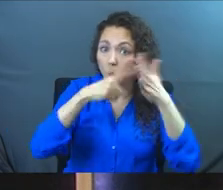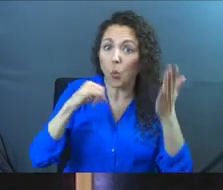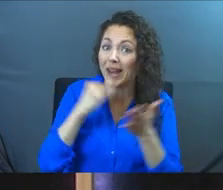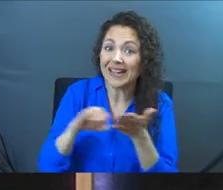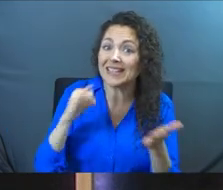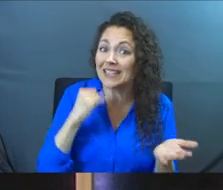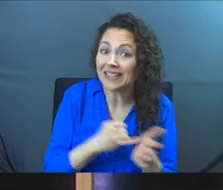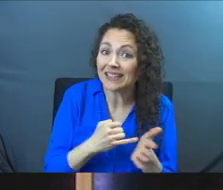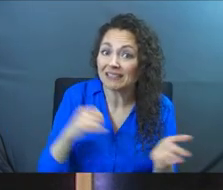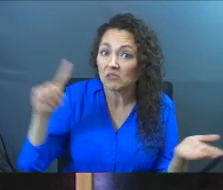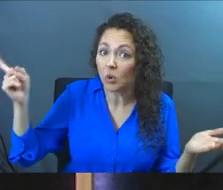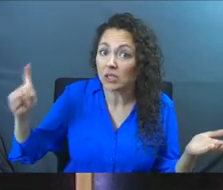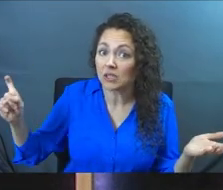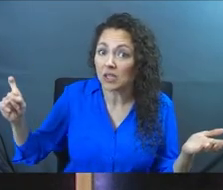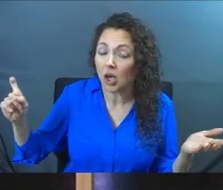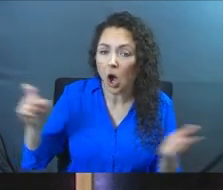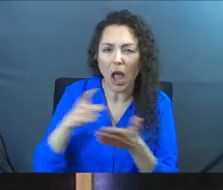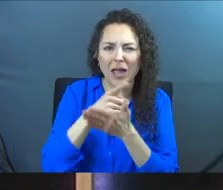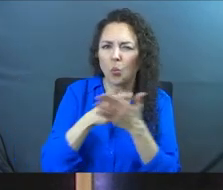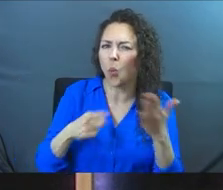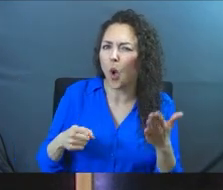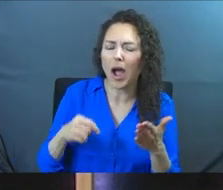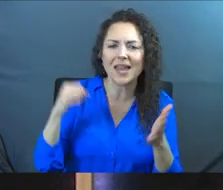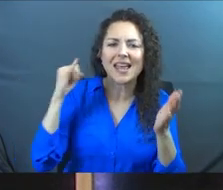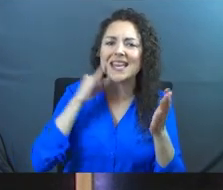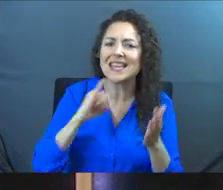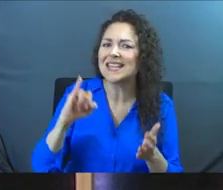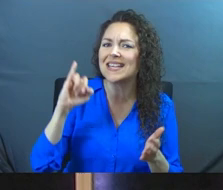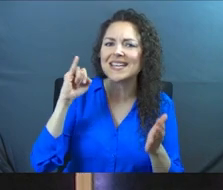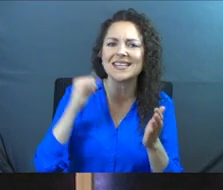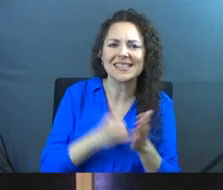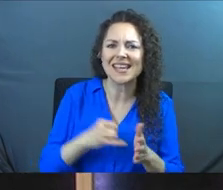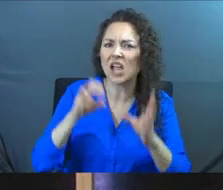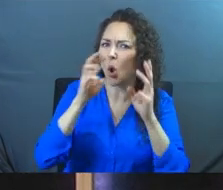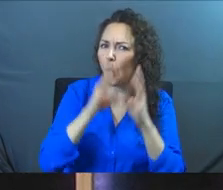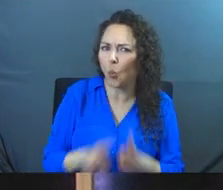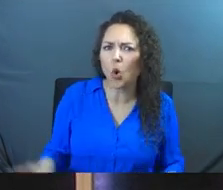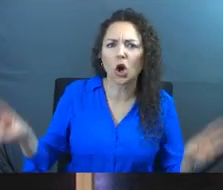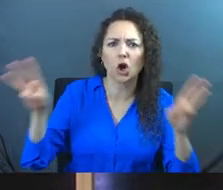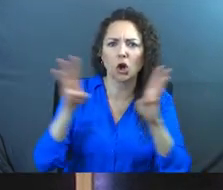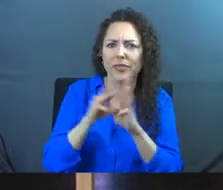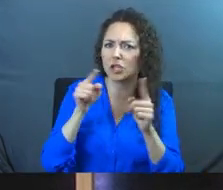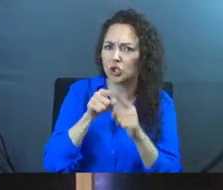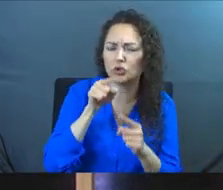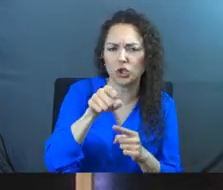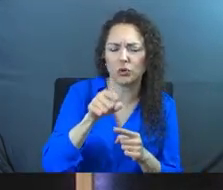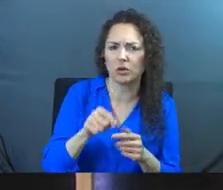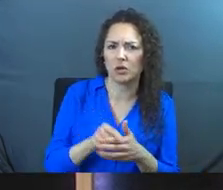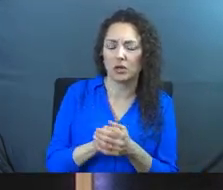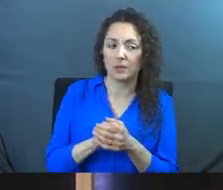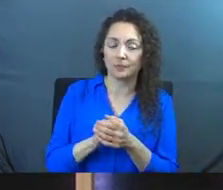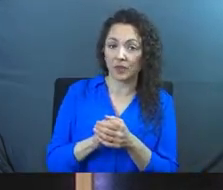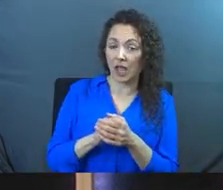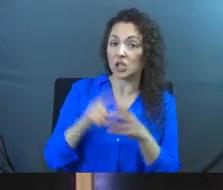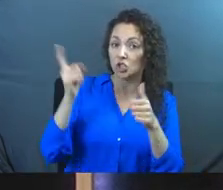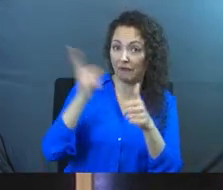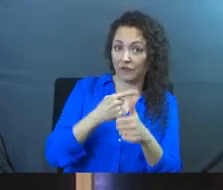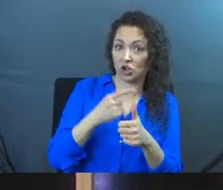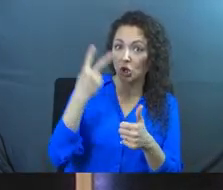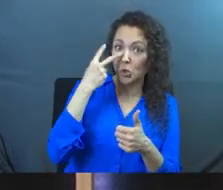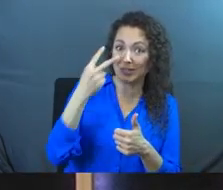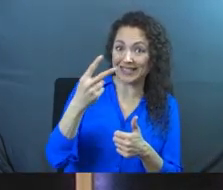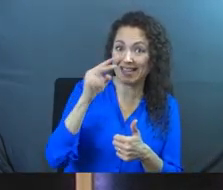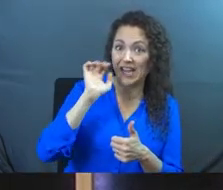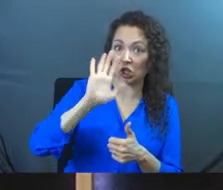me? What is it worth to you? So question number one, what is the kingdom of heaven? The first thing to say here is you'll see in your Bible sometimes